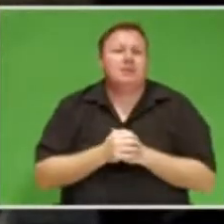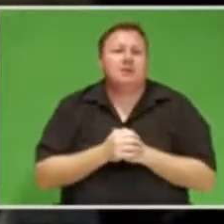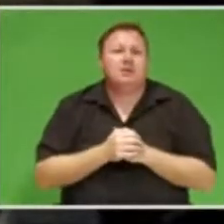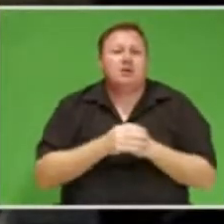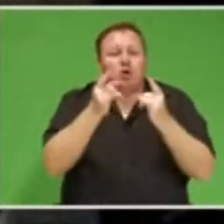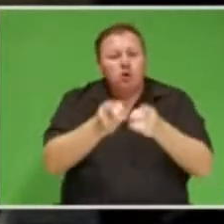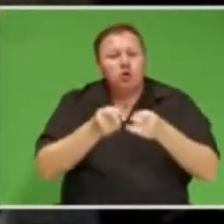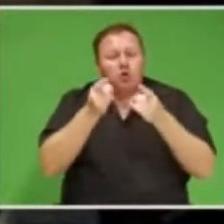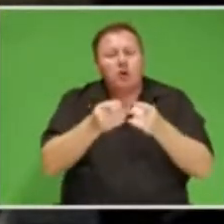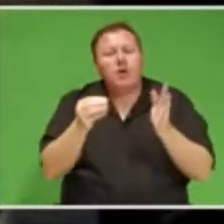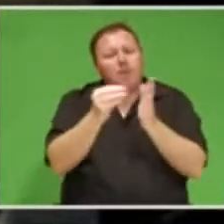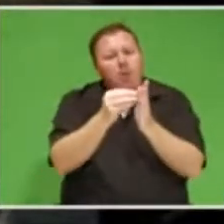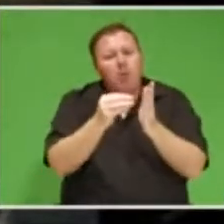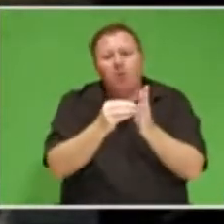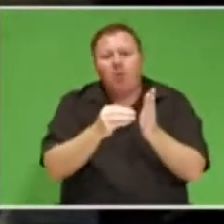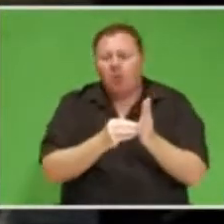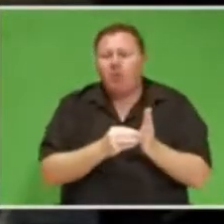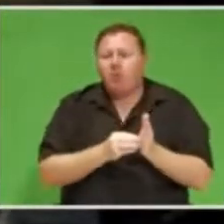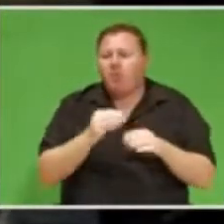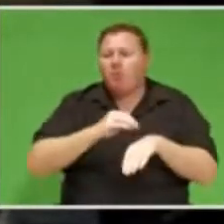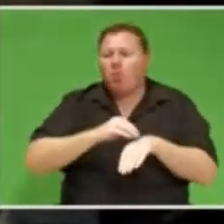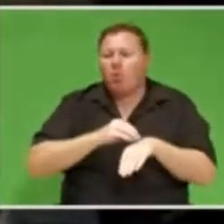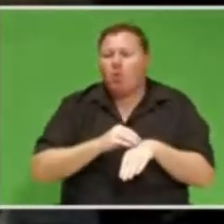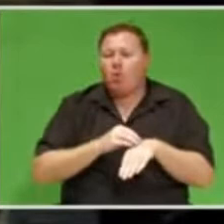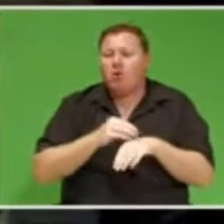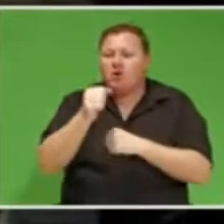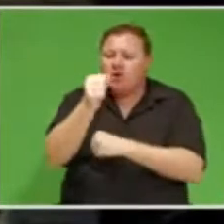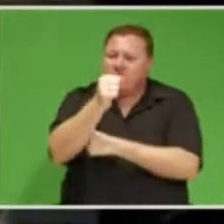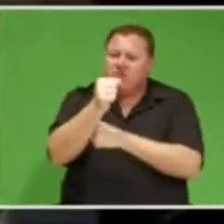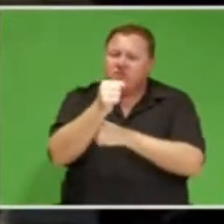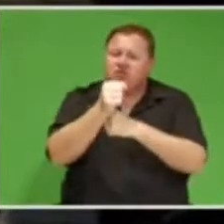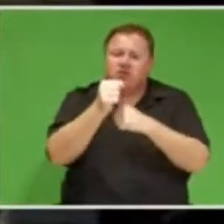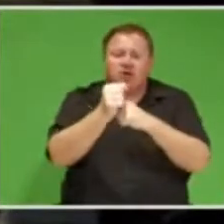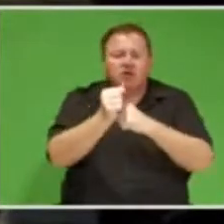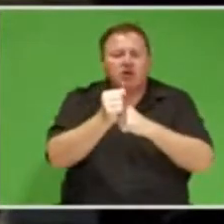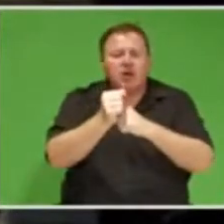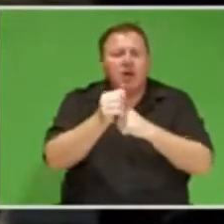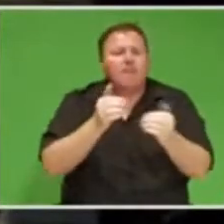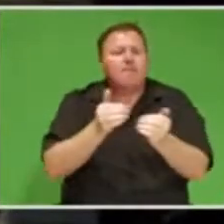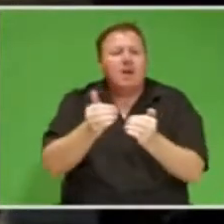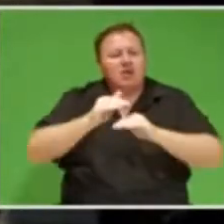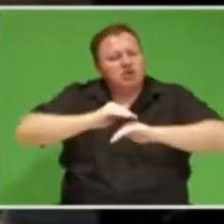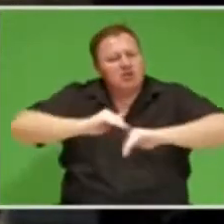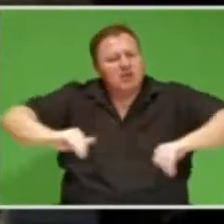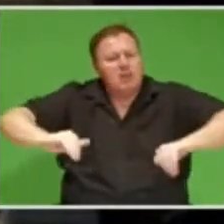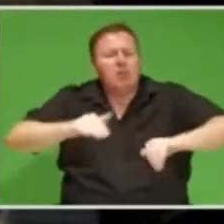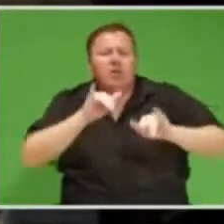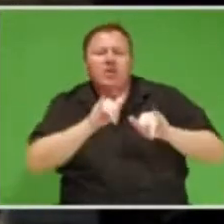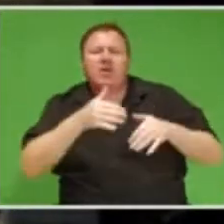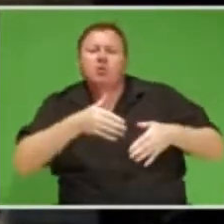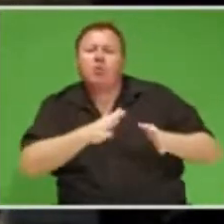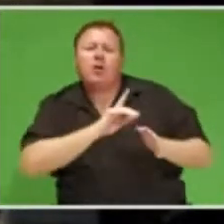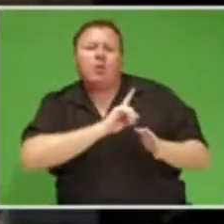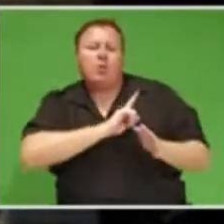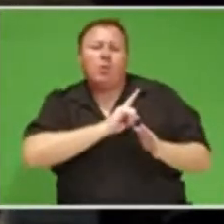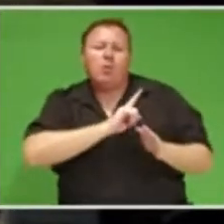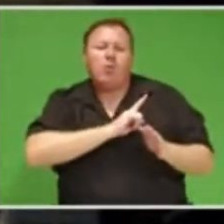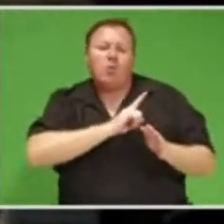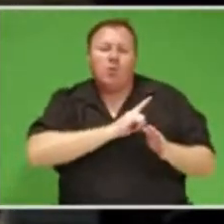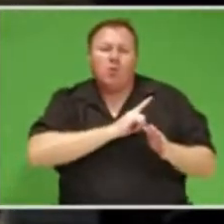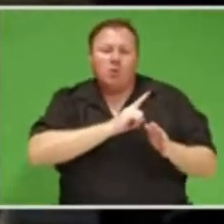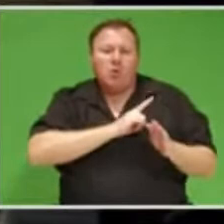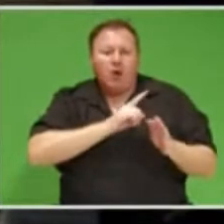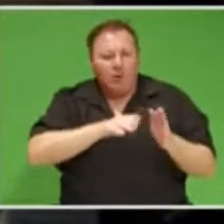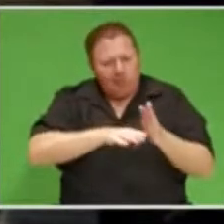rail to create a separate infrastructure manager to the rail network by October of this